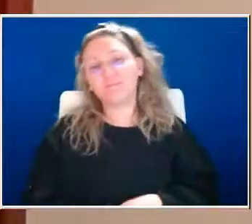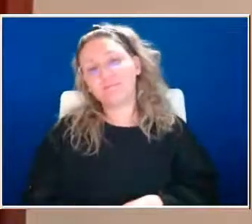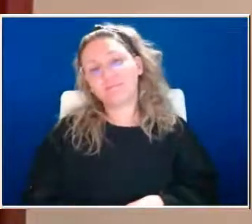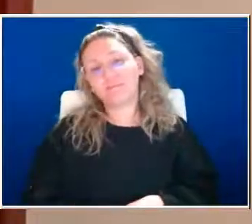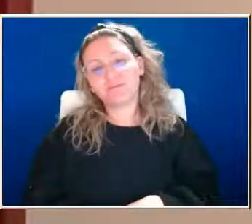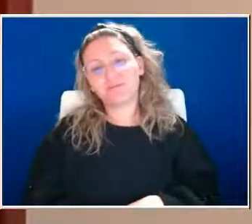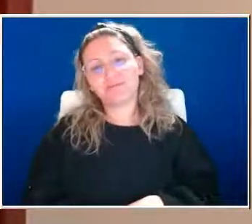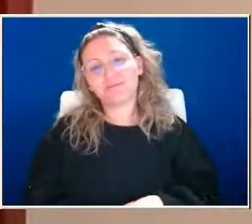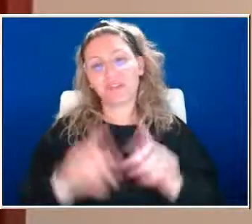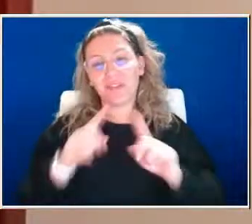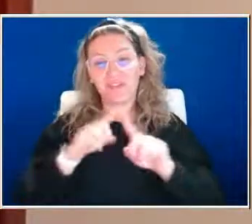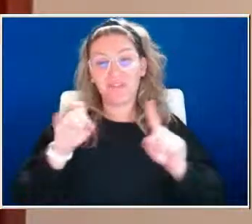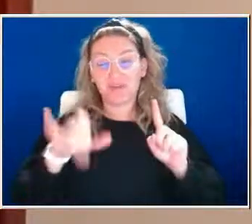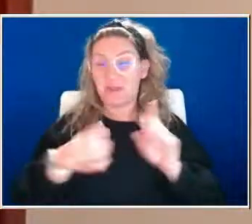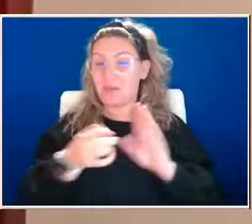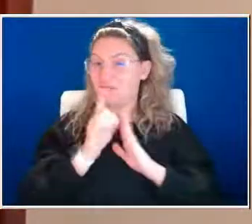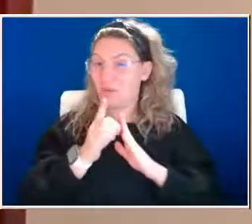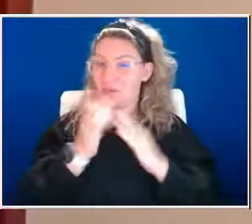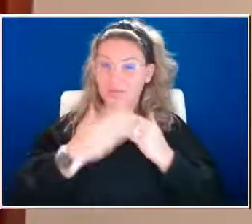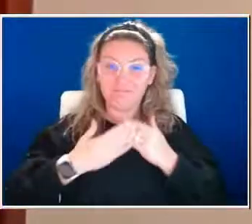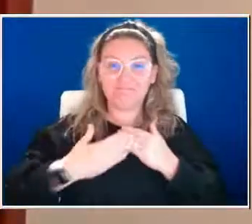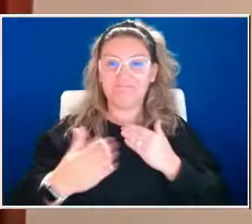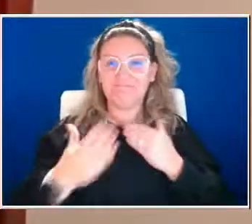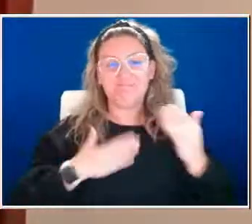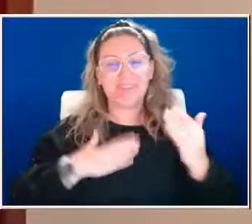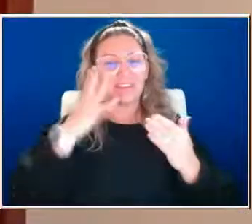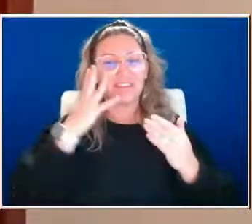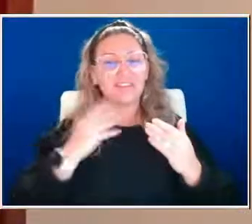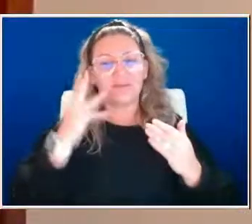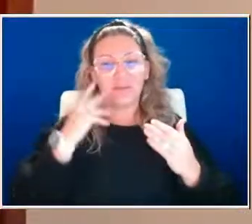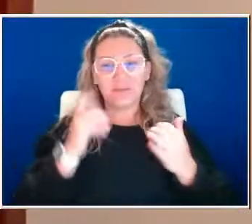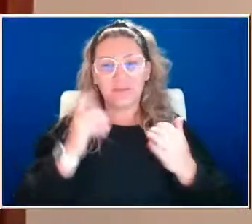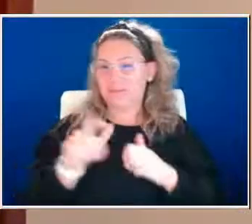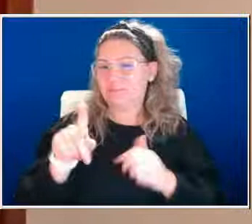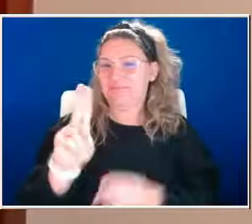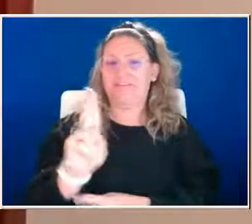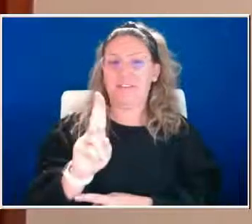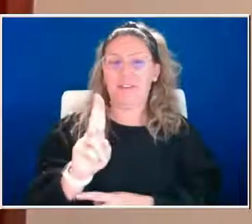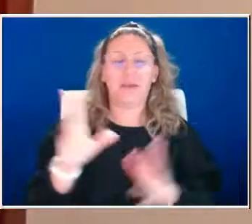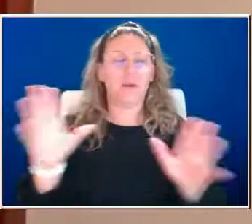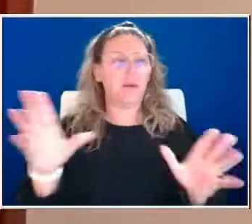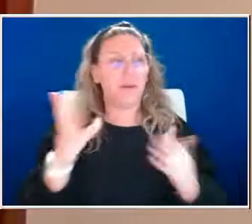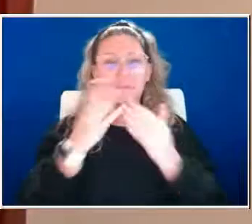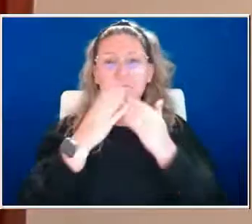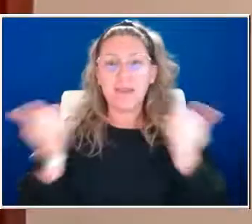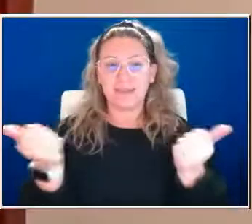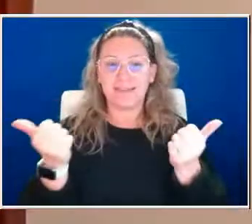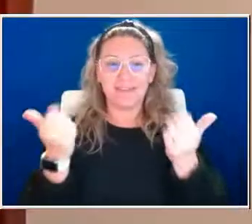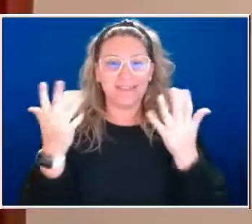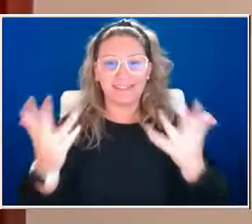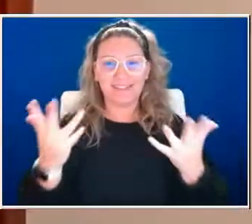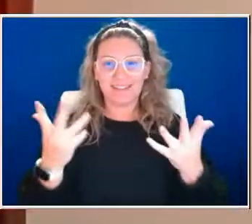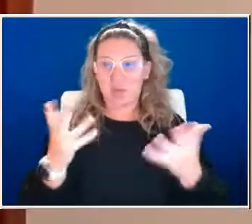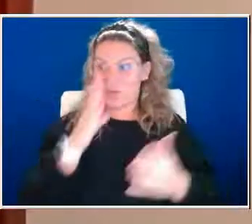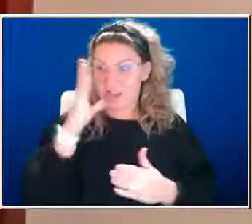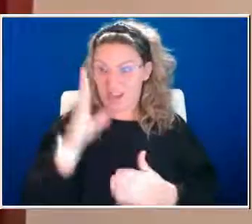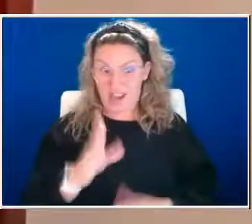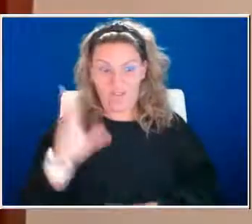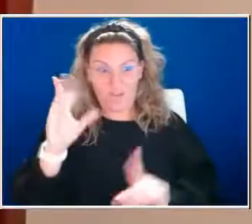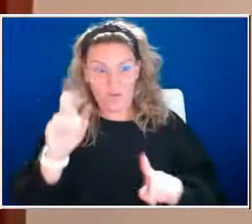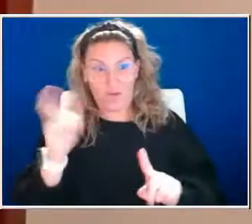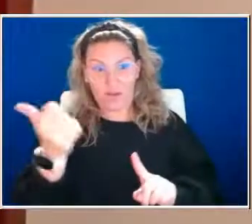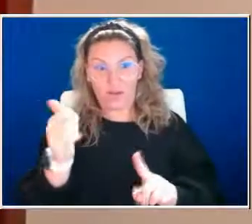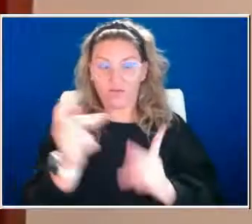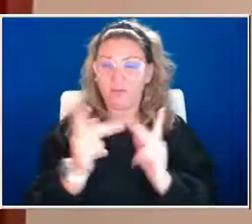from that moment on, my experience with KU has been second to none. I wouldn't go anywhere else. I considered